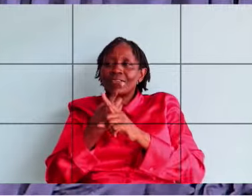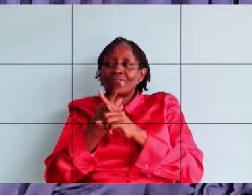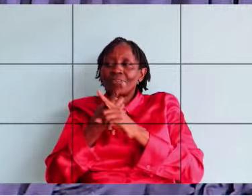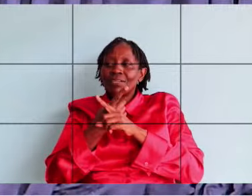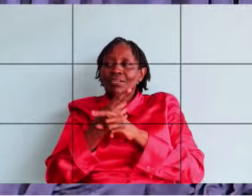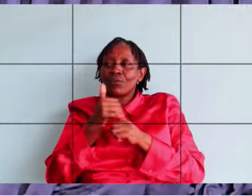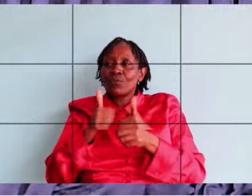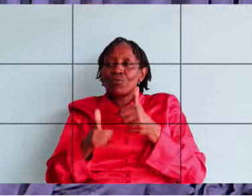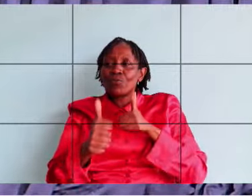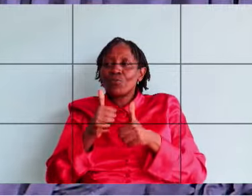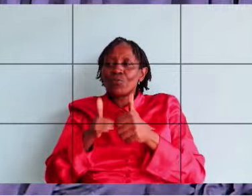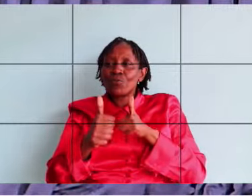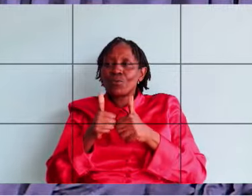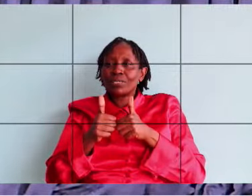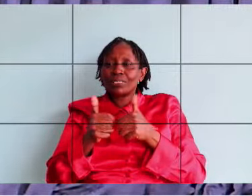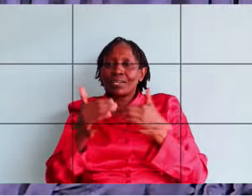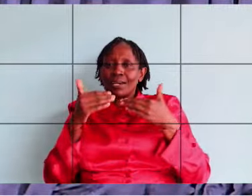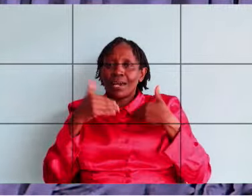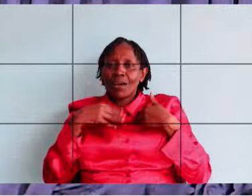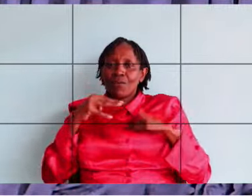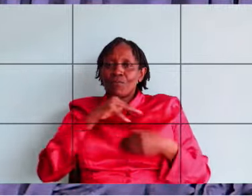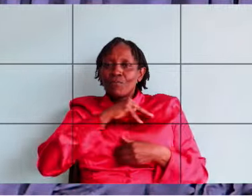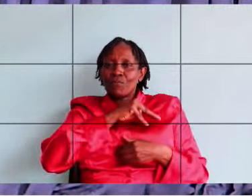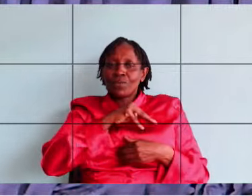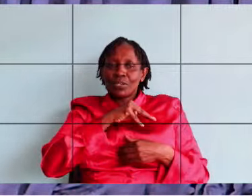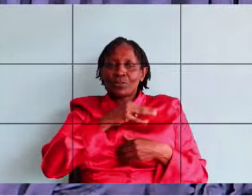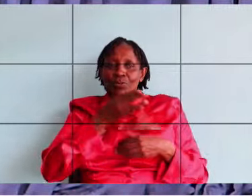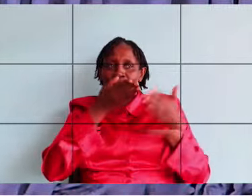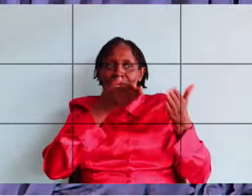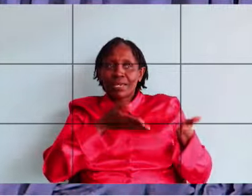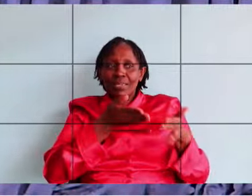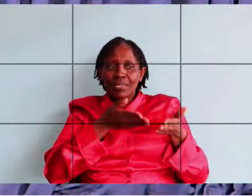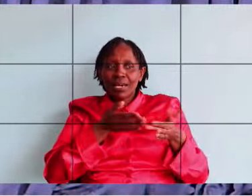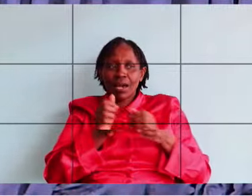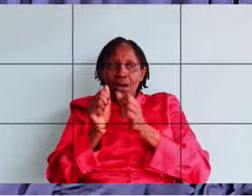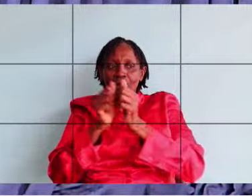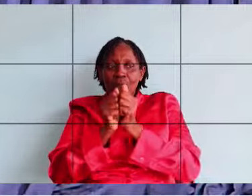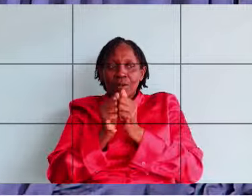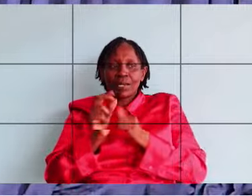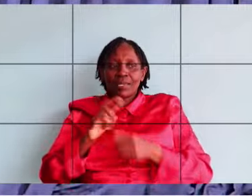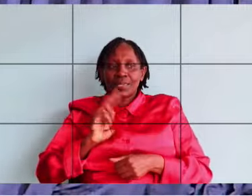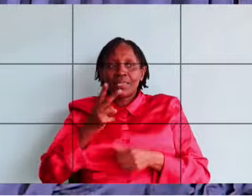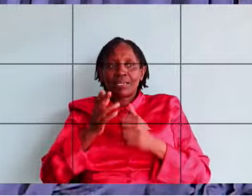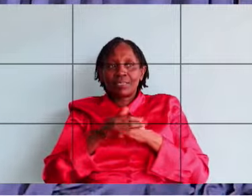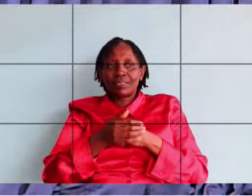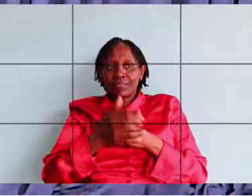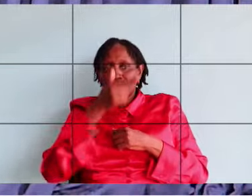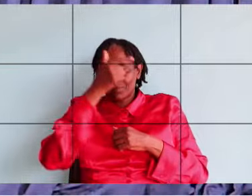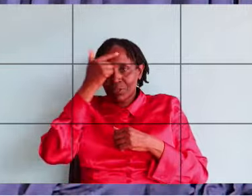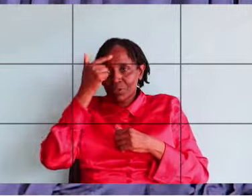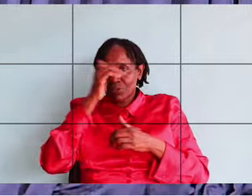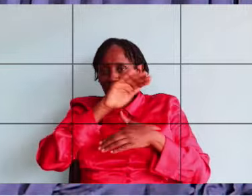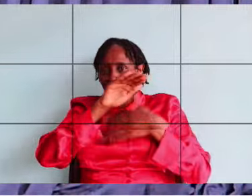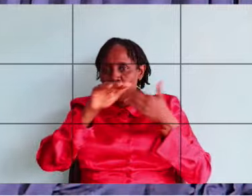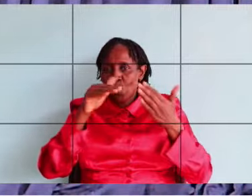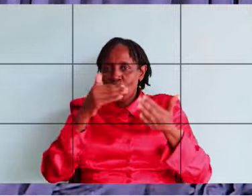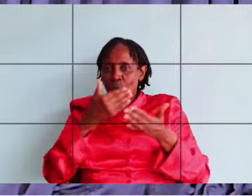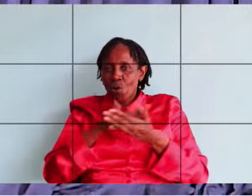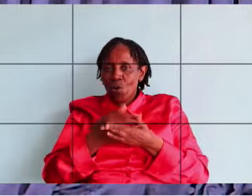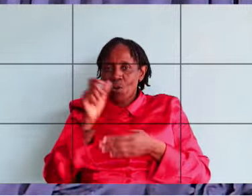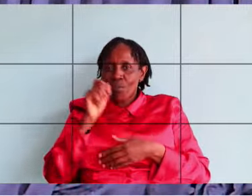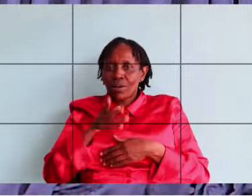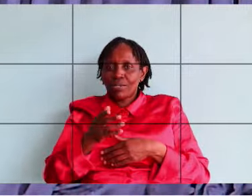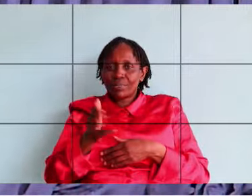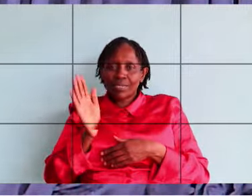whichever. We have mission fields right there with us. Because everybody needs to hear the